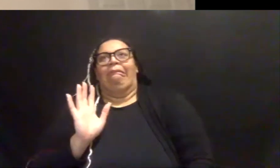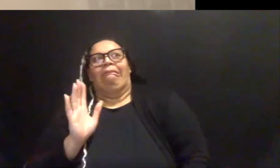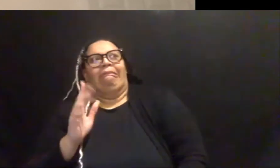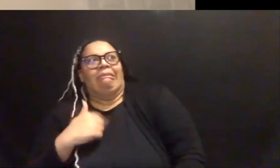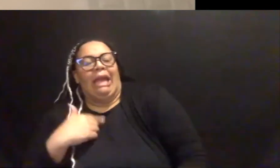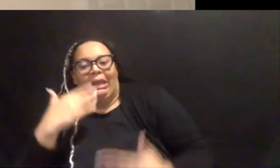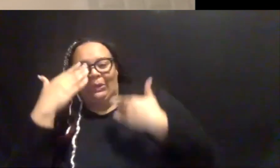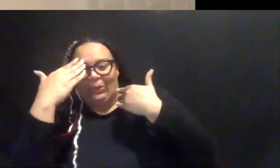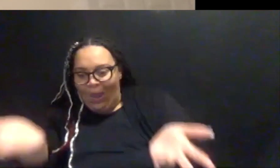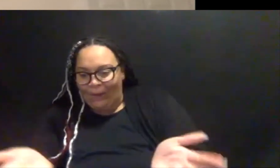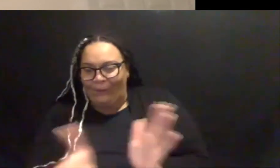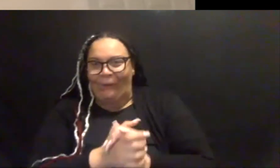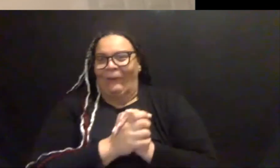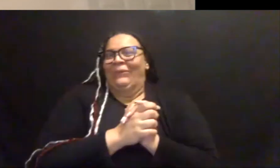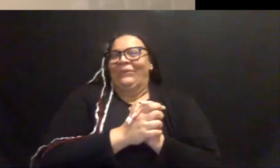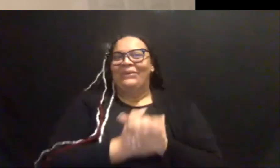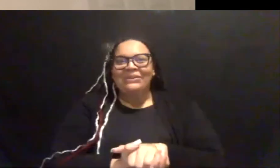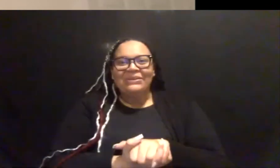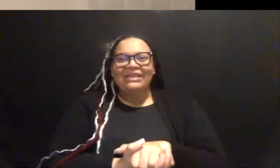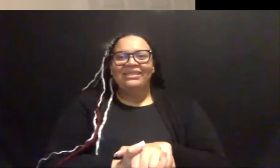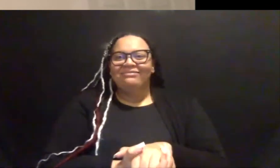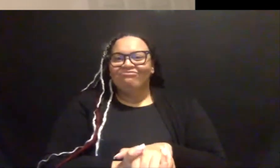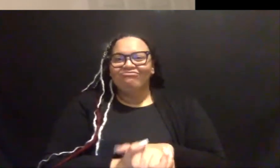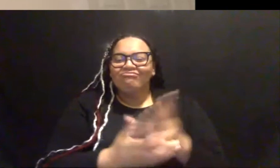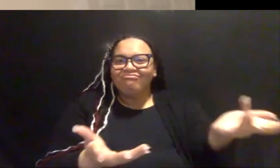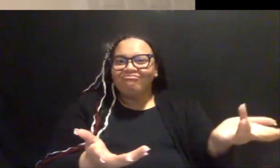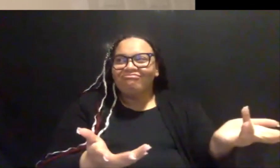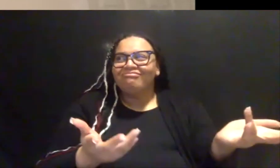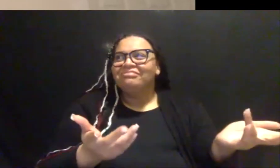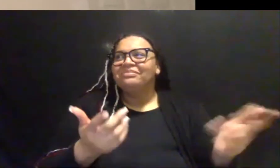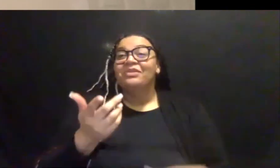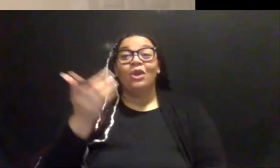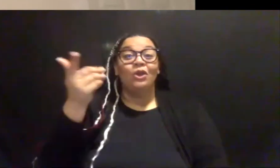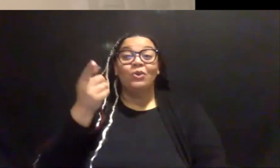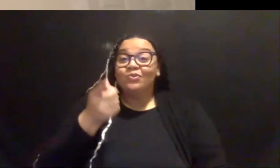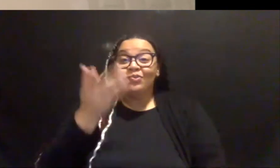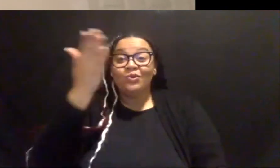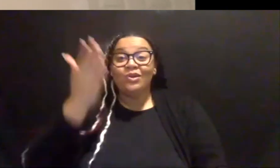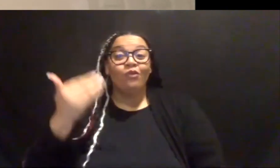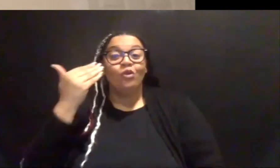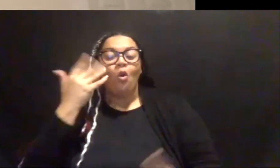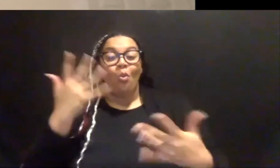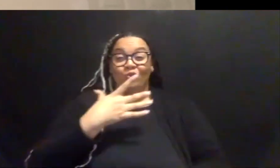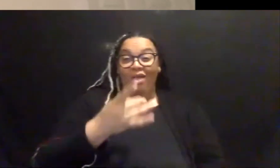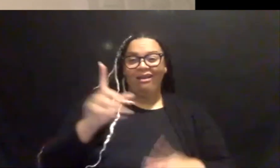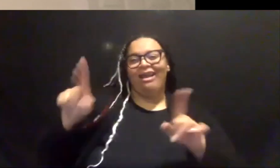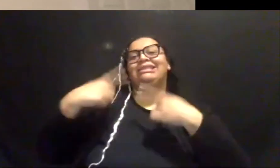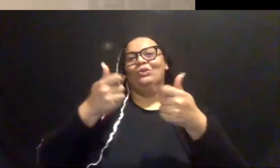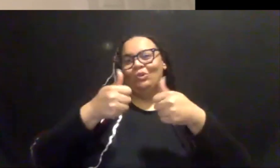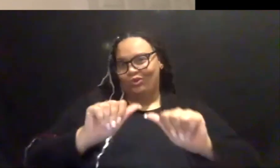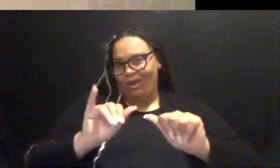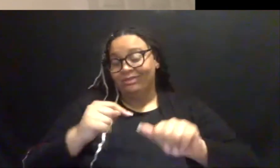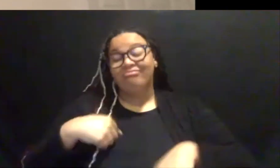know. I I say you never know what you're gonna like until you try it. So, I think we should